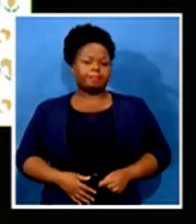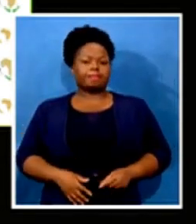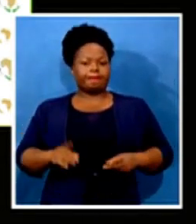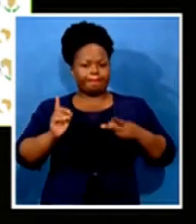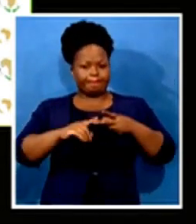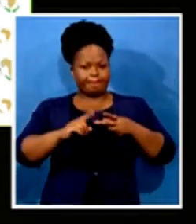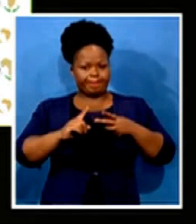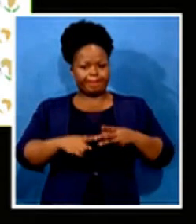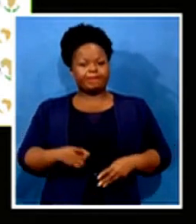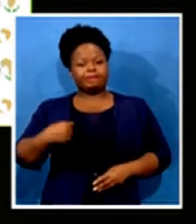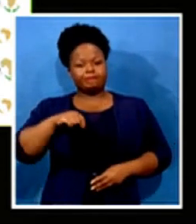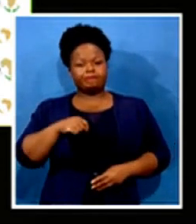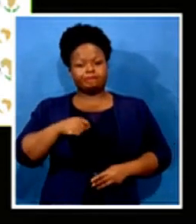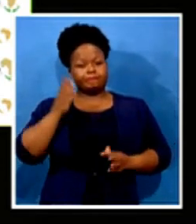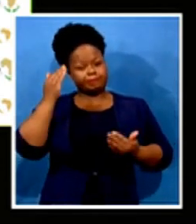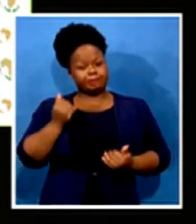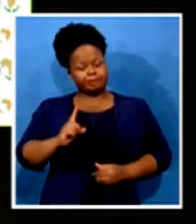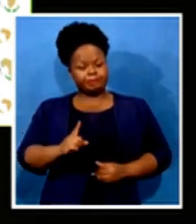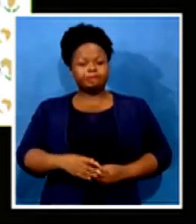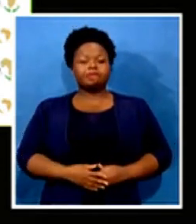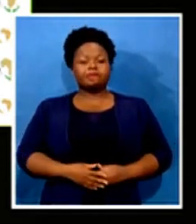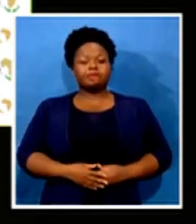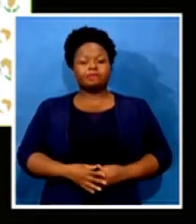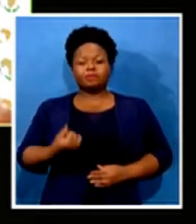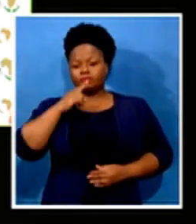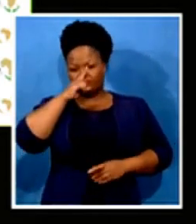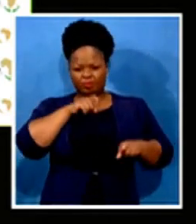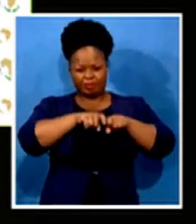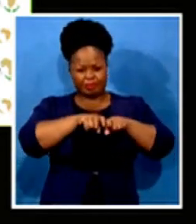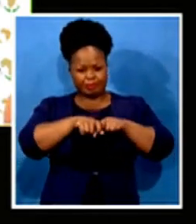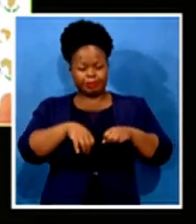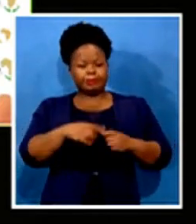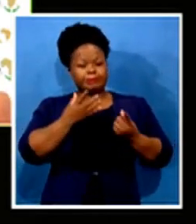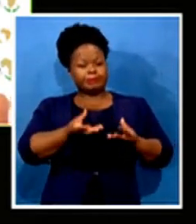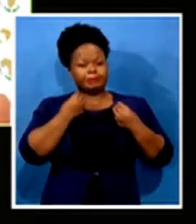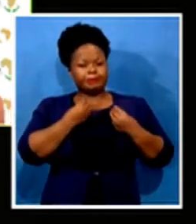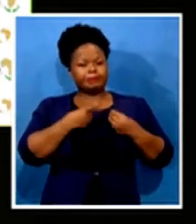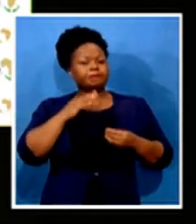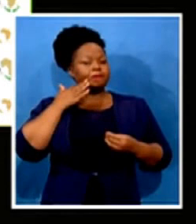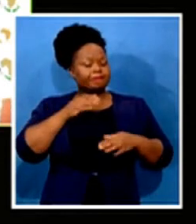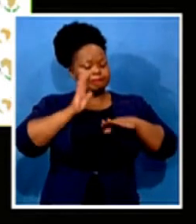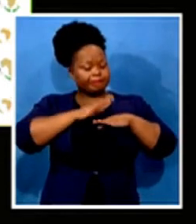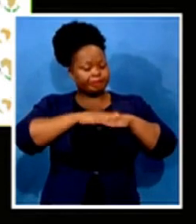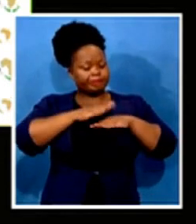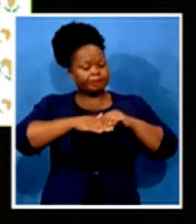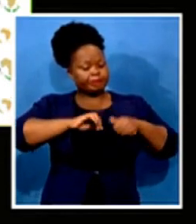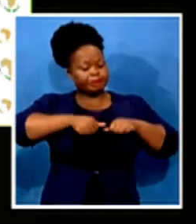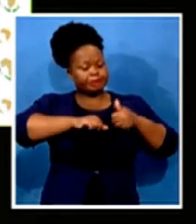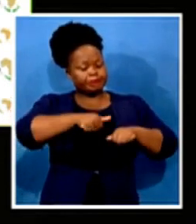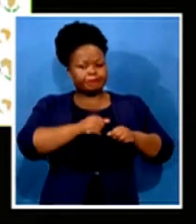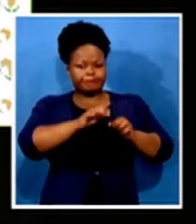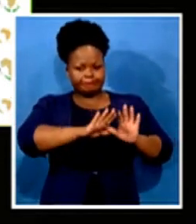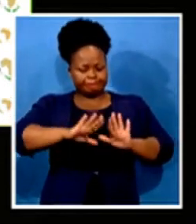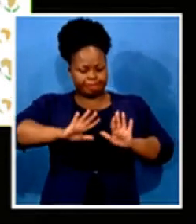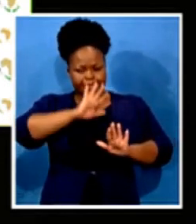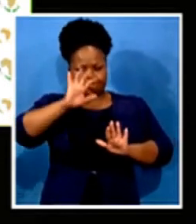that the more you sequence across the continent, the more you find variants. Okay, clearly, this is